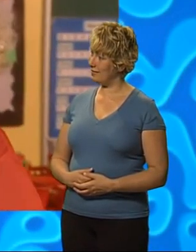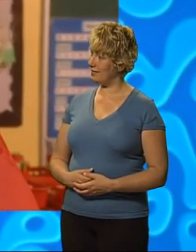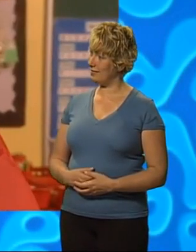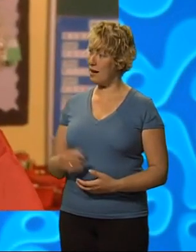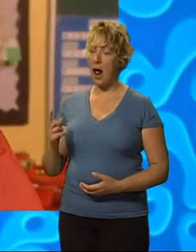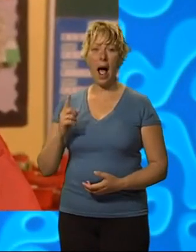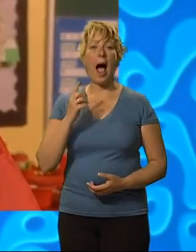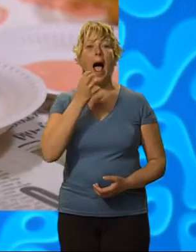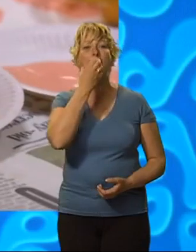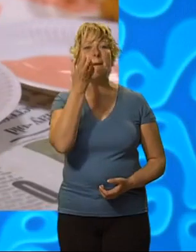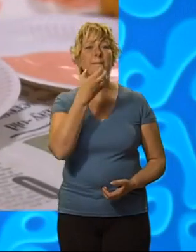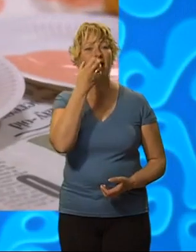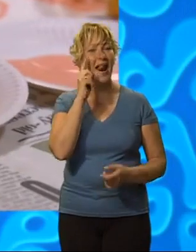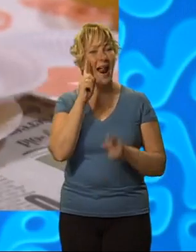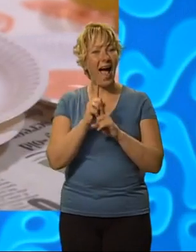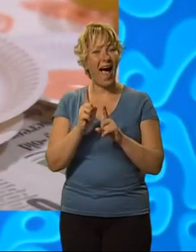Like an apple.